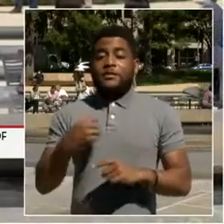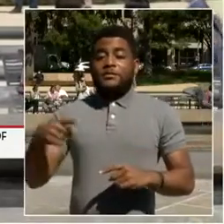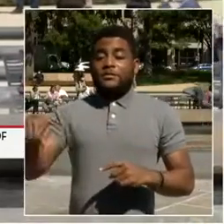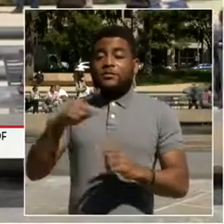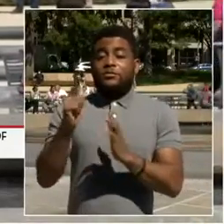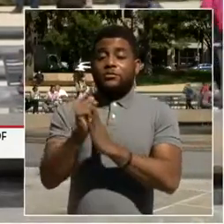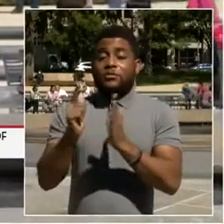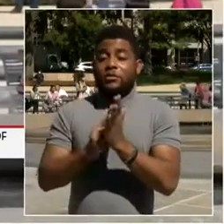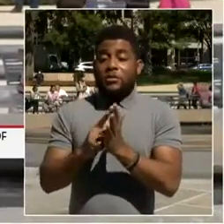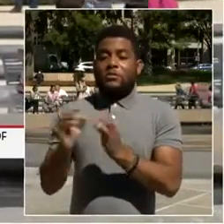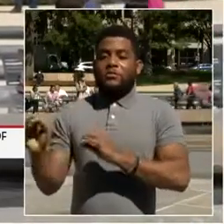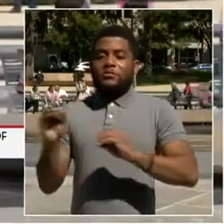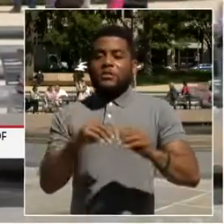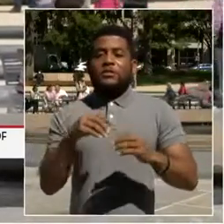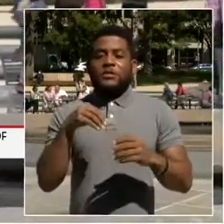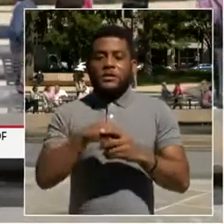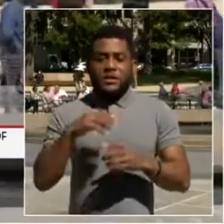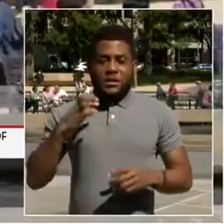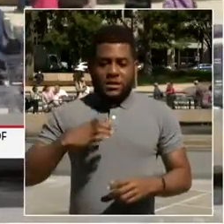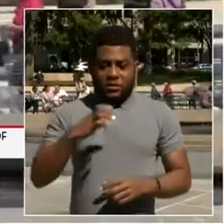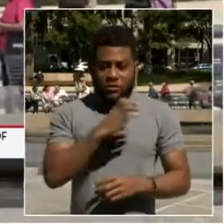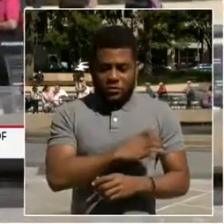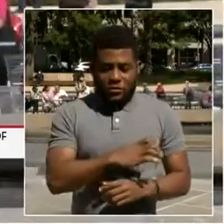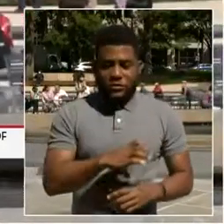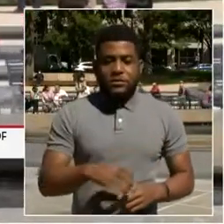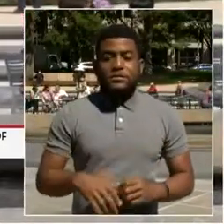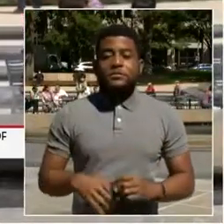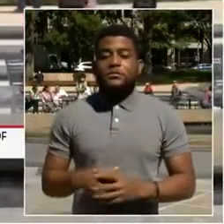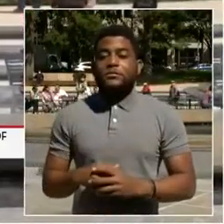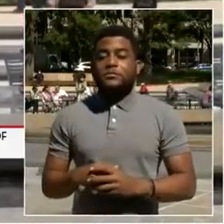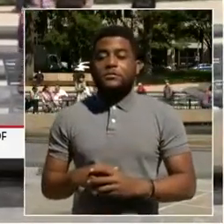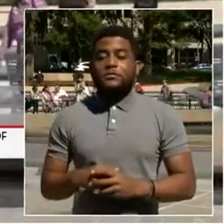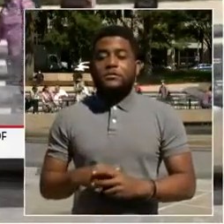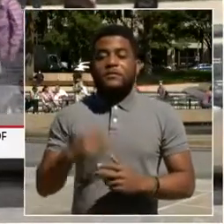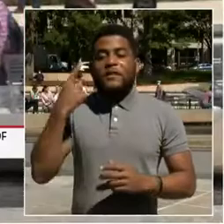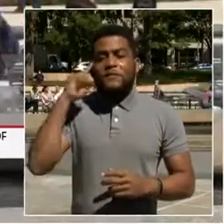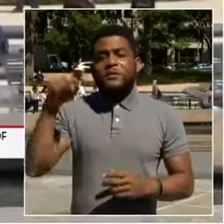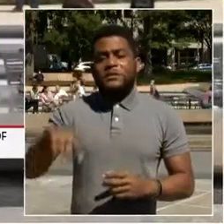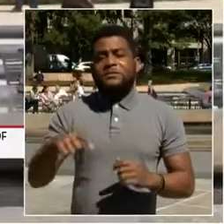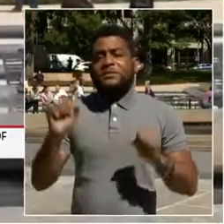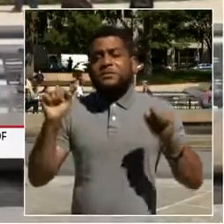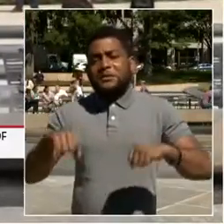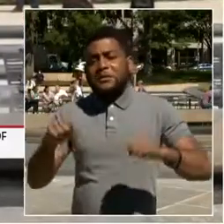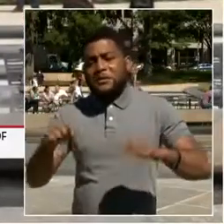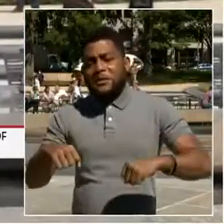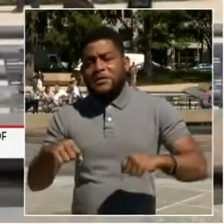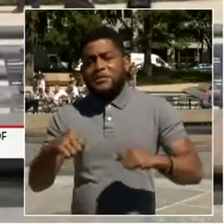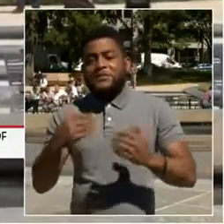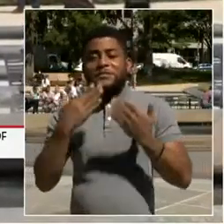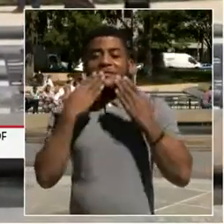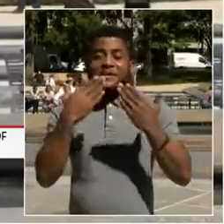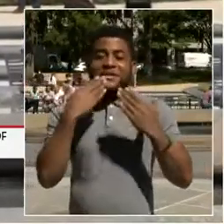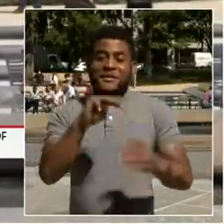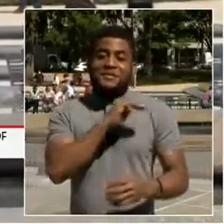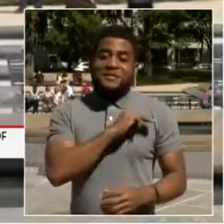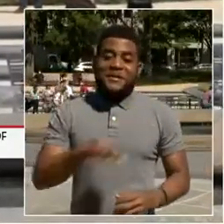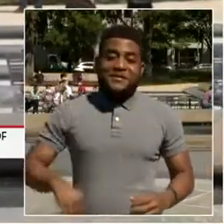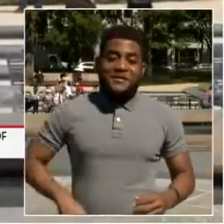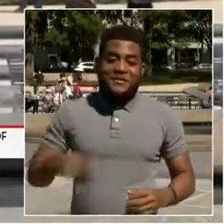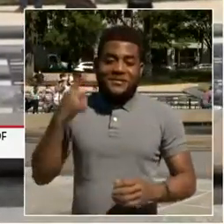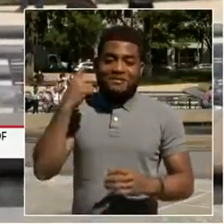the Congress to make today possible. So again, thank you so much, Mayor Bowser, for all your efforts here.